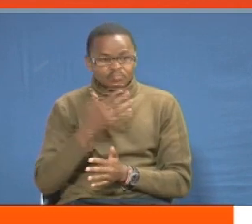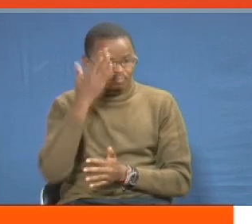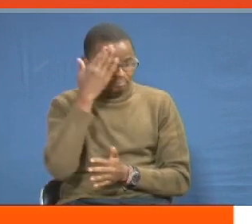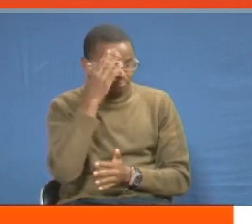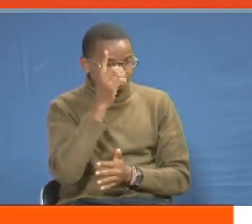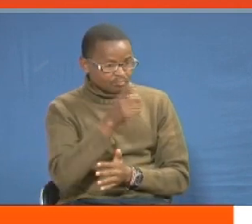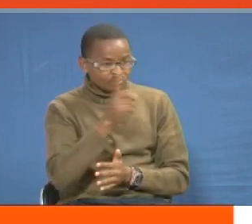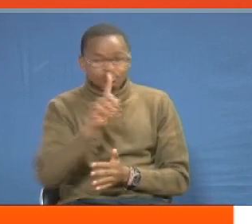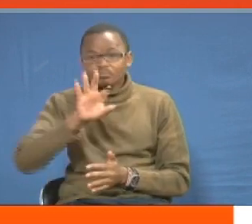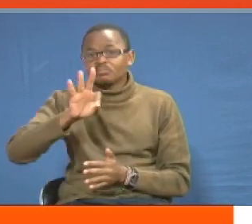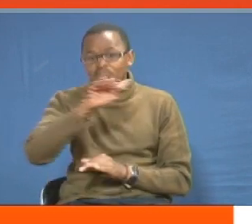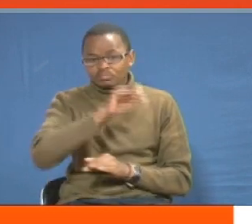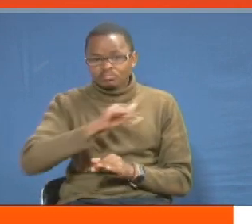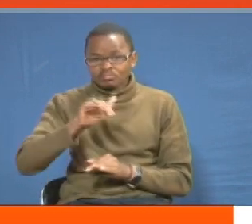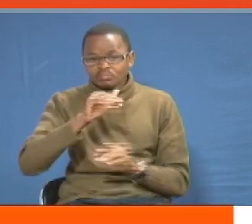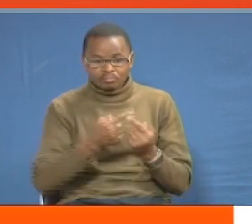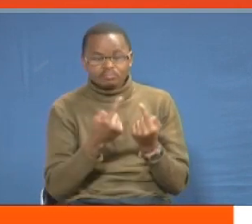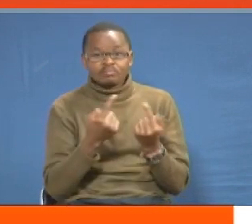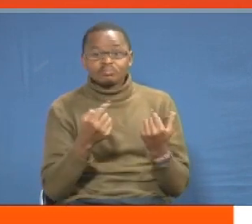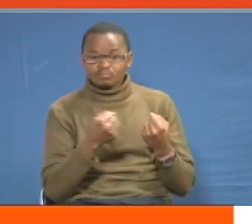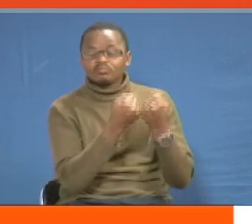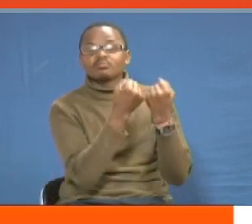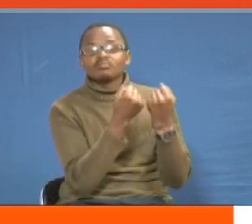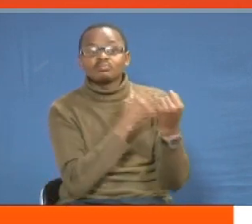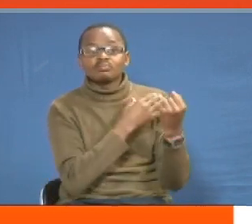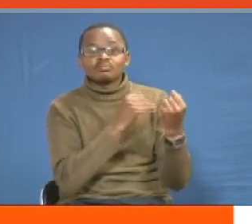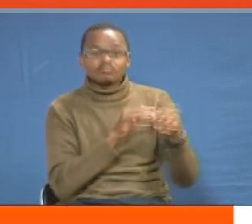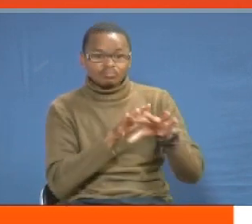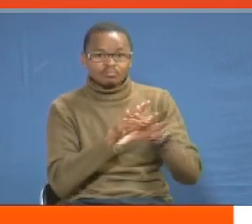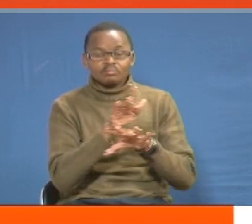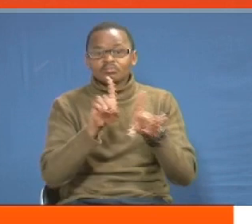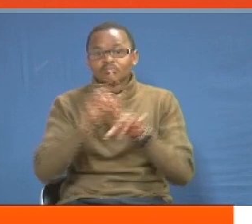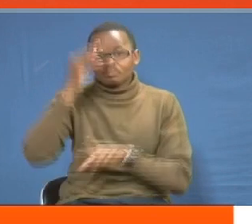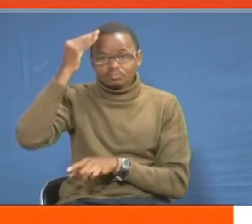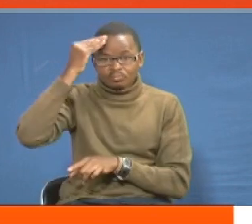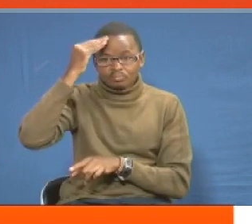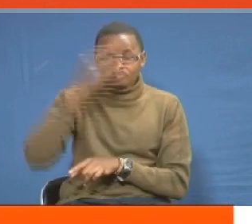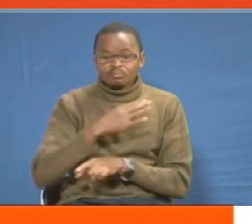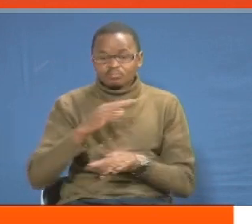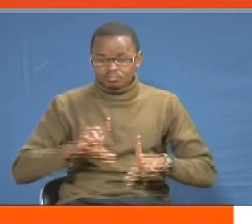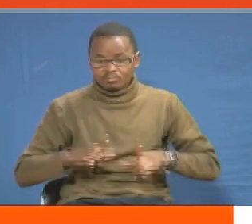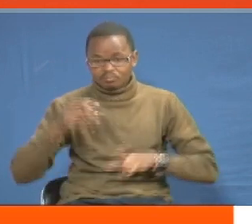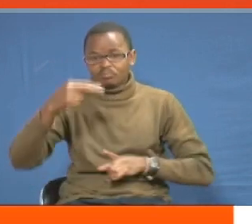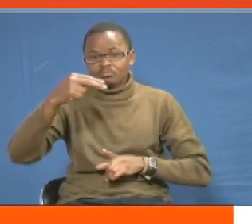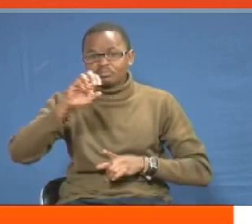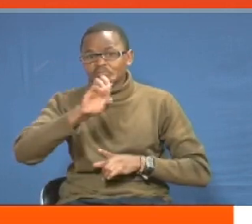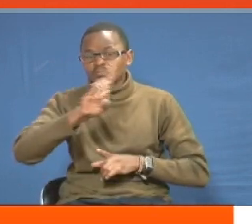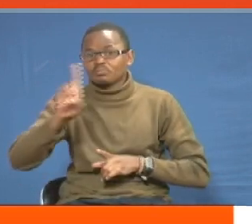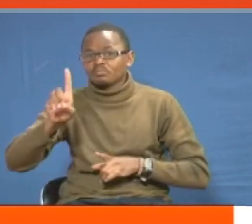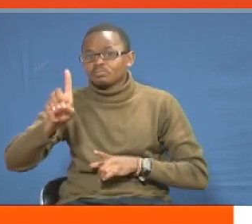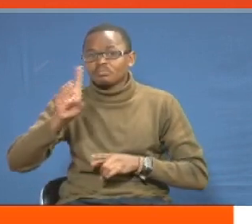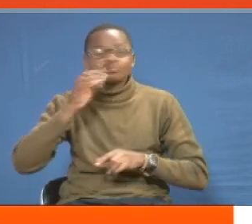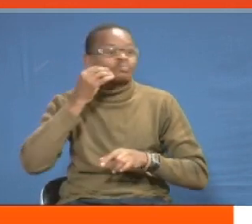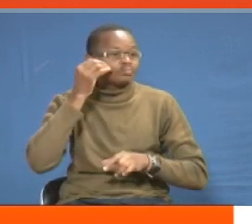ActionAid. We know those are the three areas where violence could happen and affect even their education and livelihood in the long